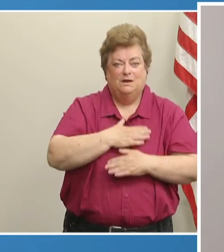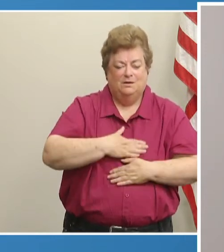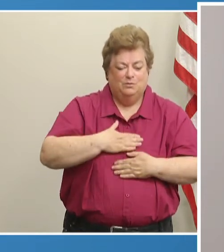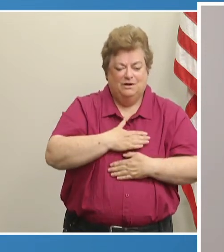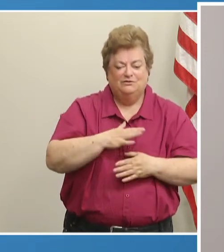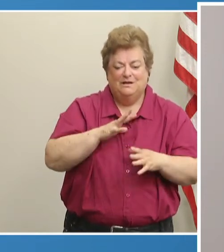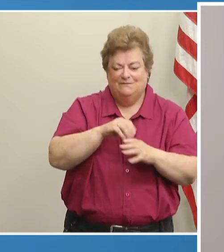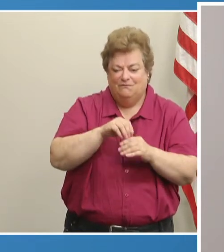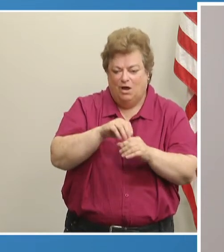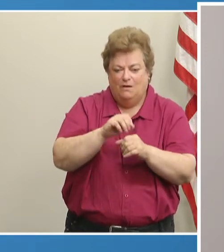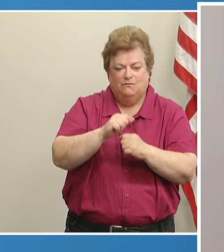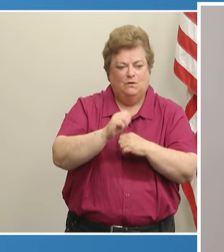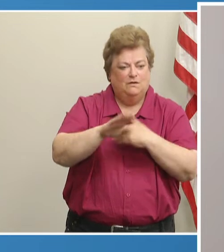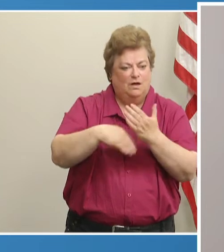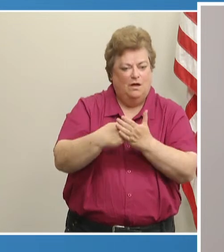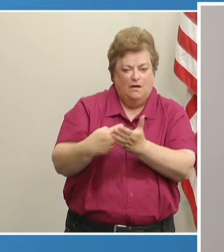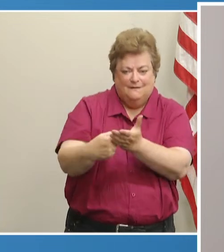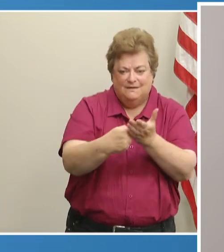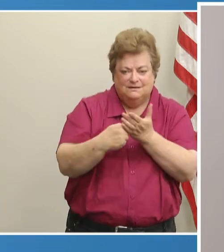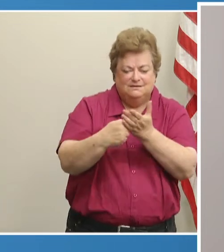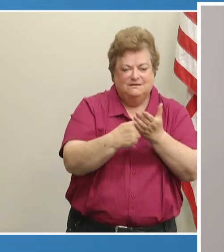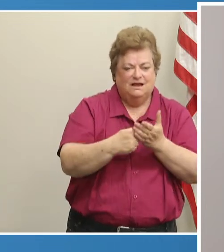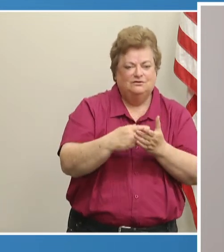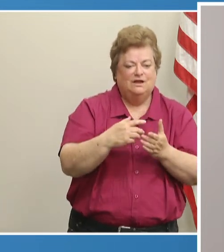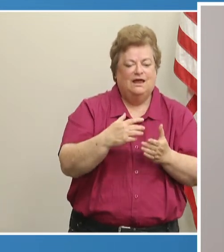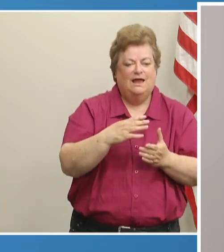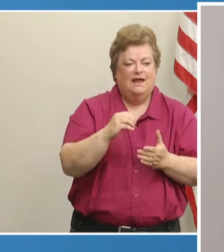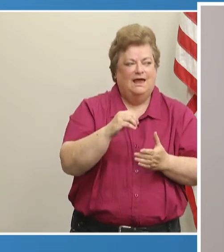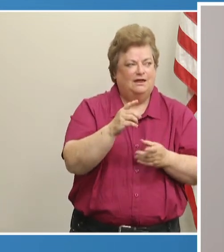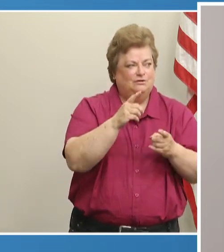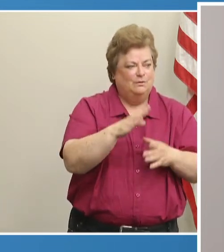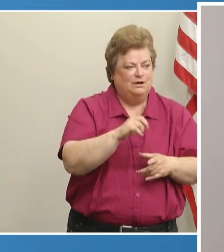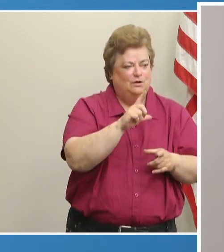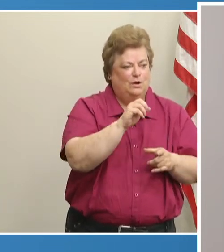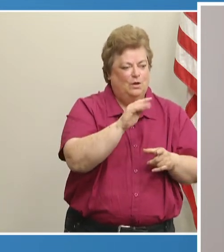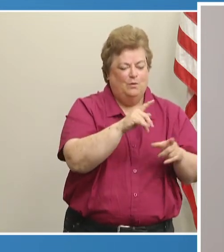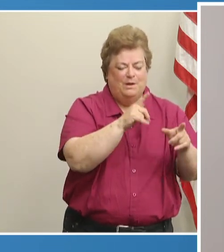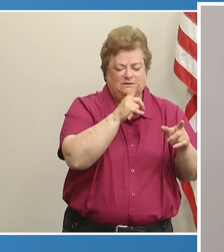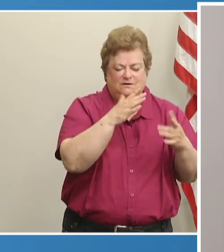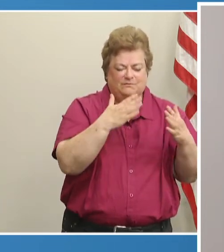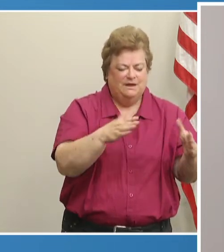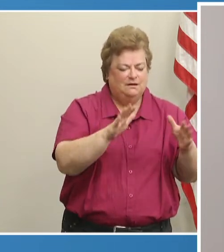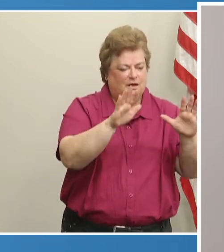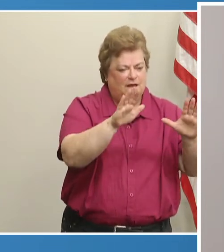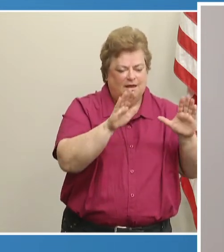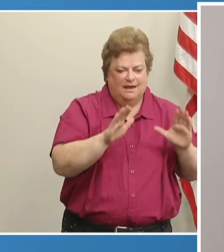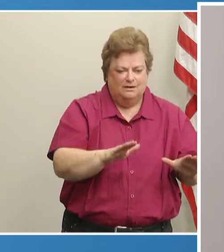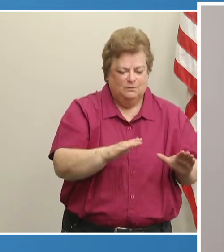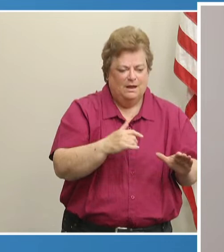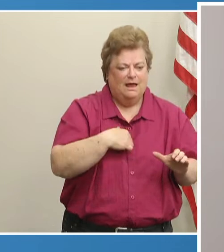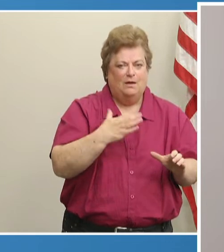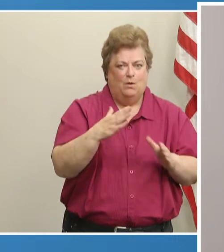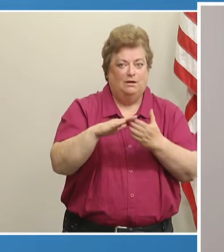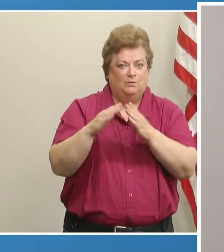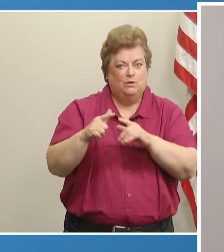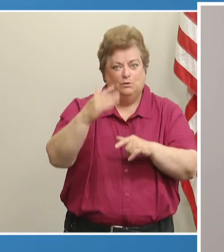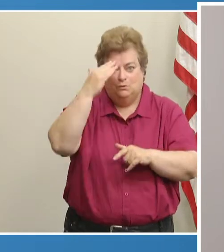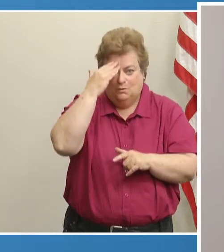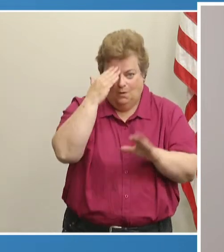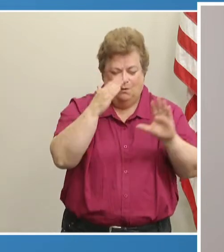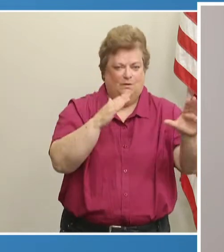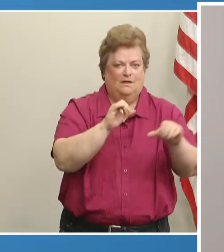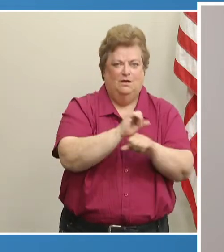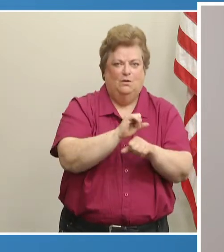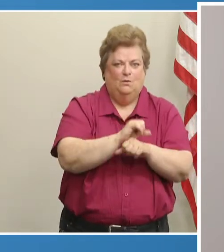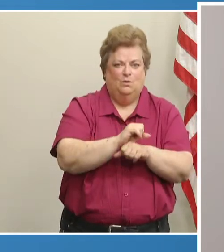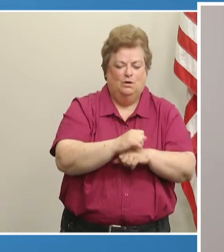these conversations and having a chance. Director Lopez, you and your staff have been incredible. I want the community to know that. We probably